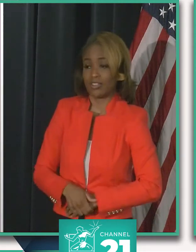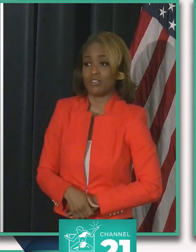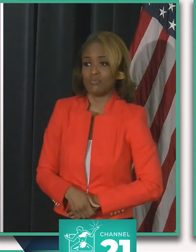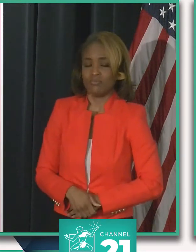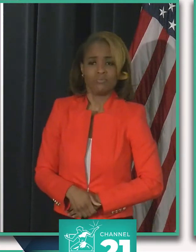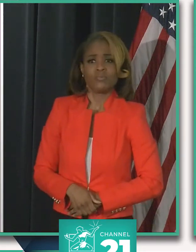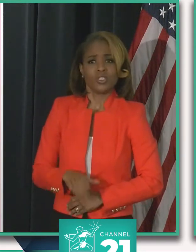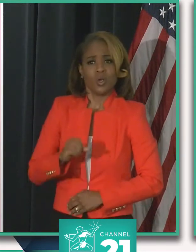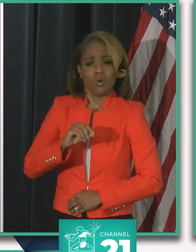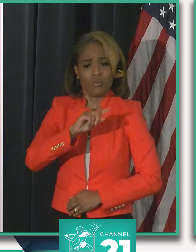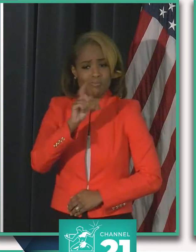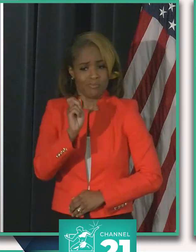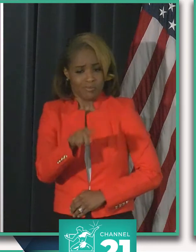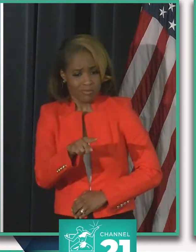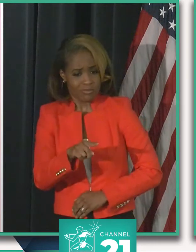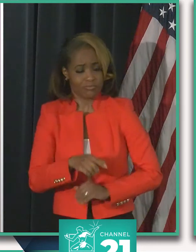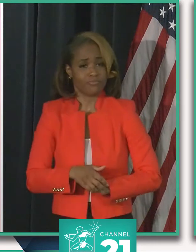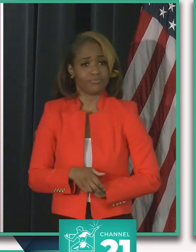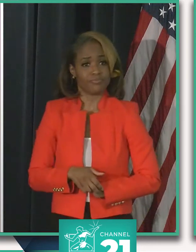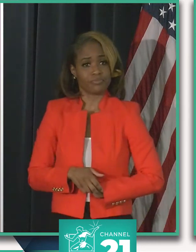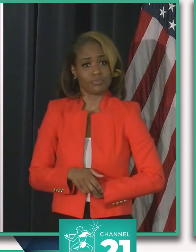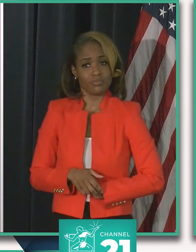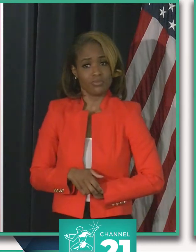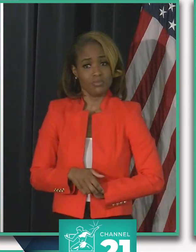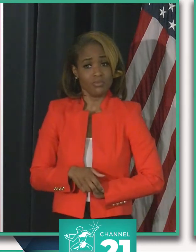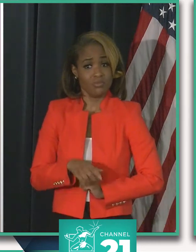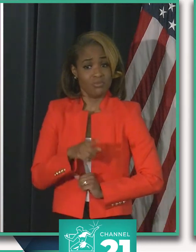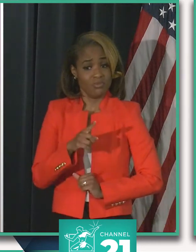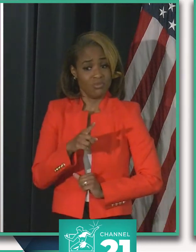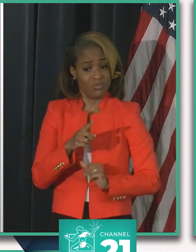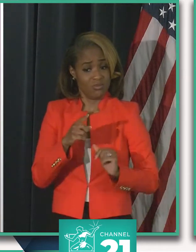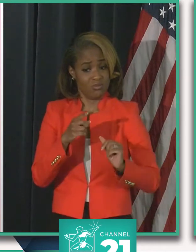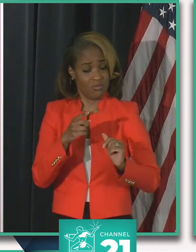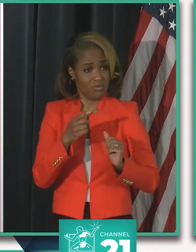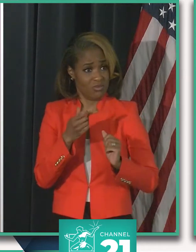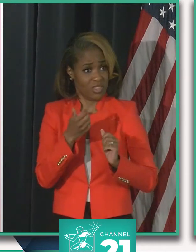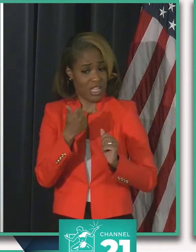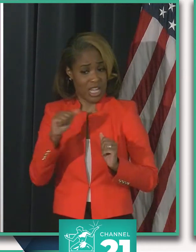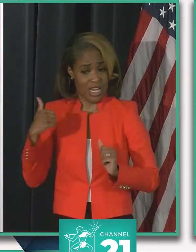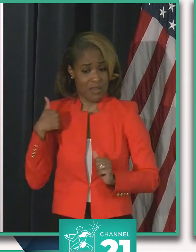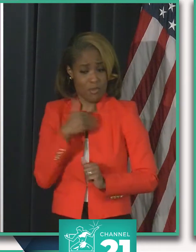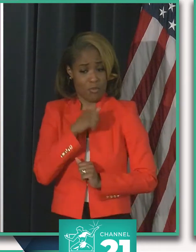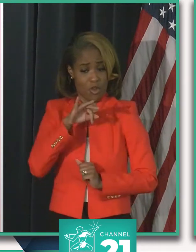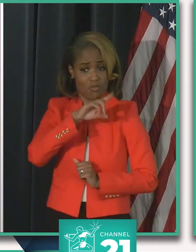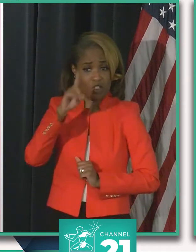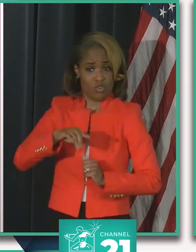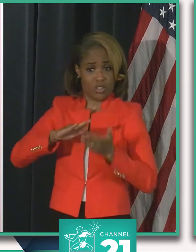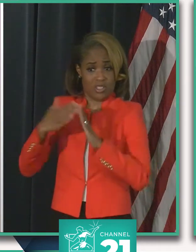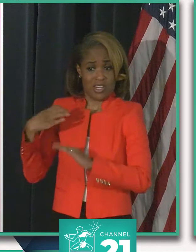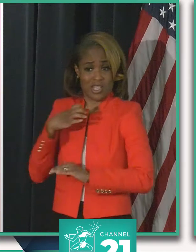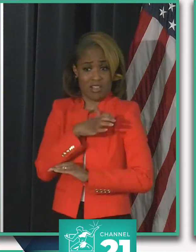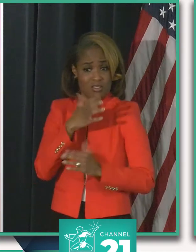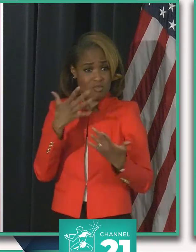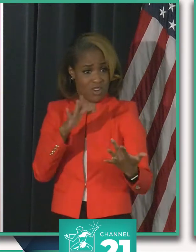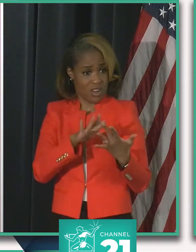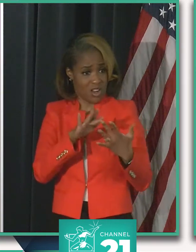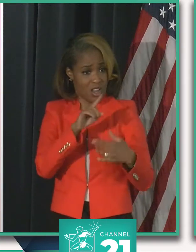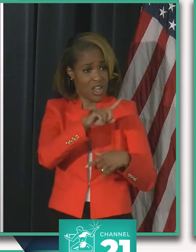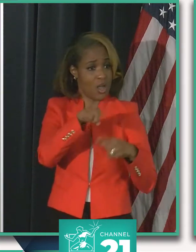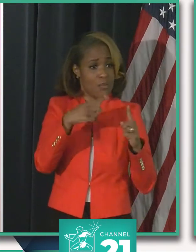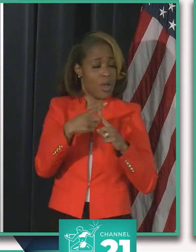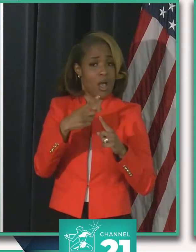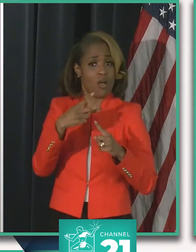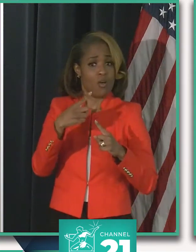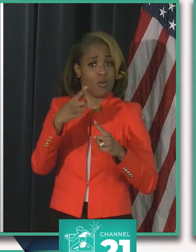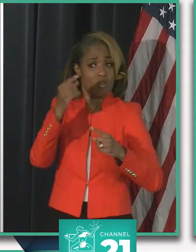My question to you is, have you been contacted by any members of the Detroit City Council about the bombshell that was dropped